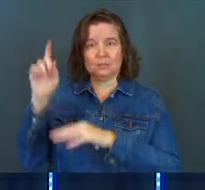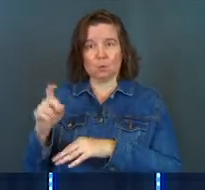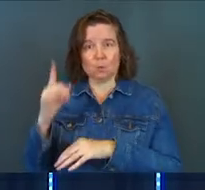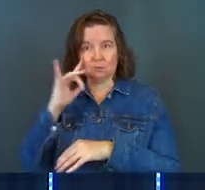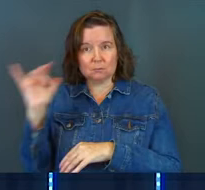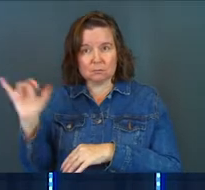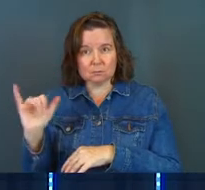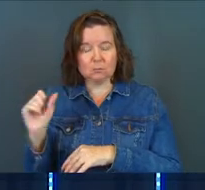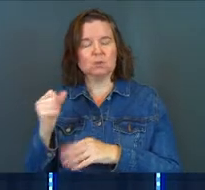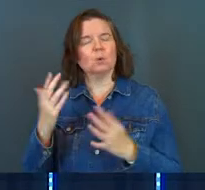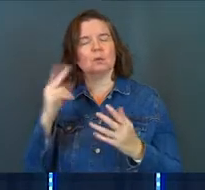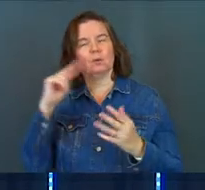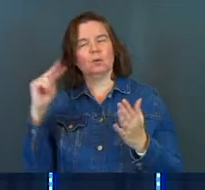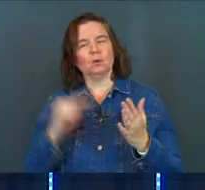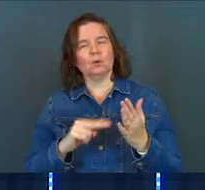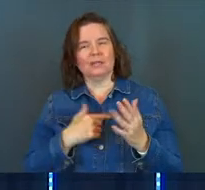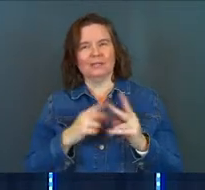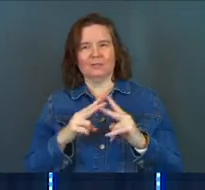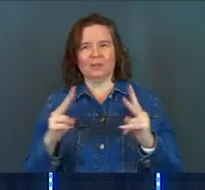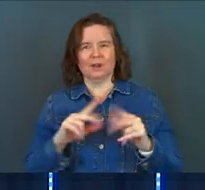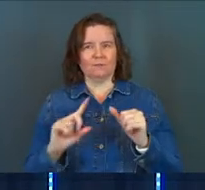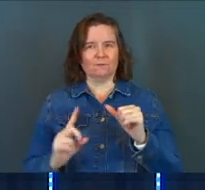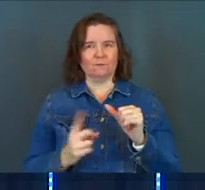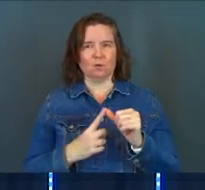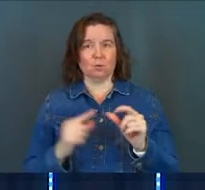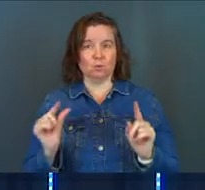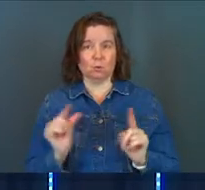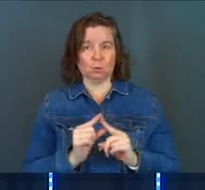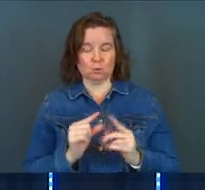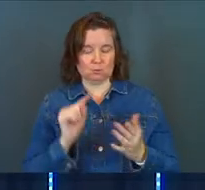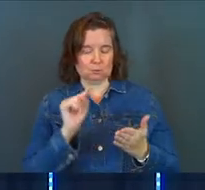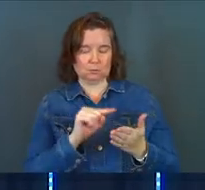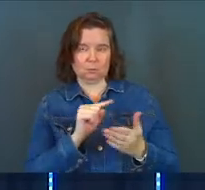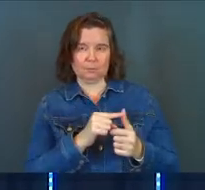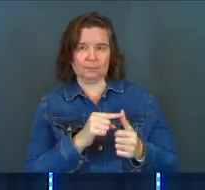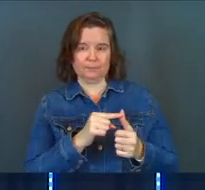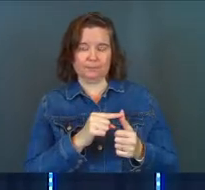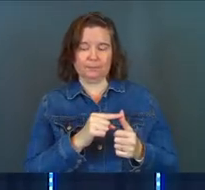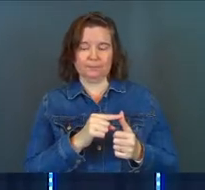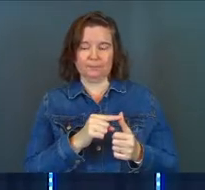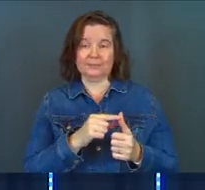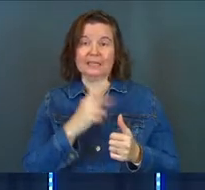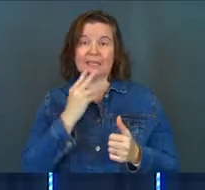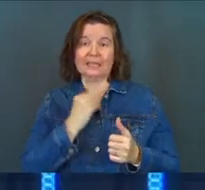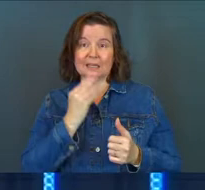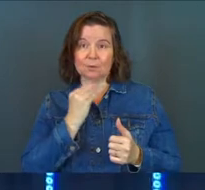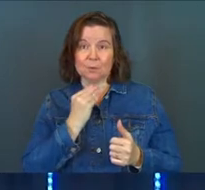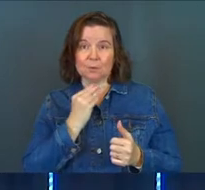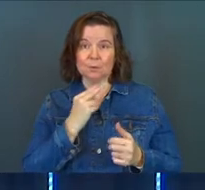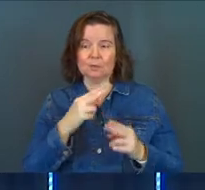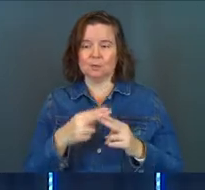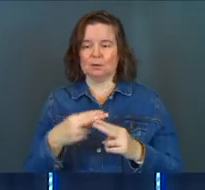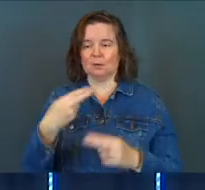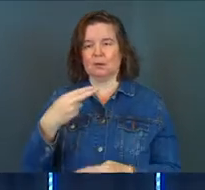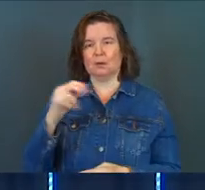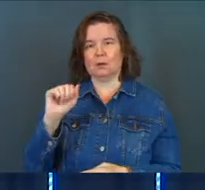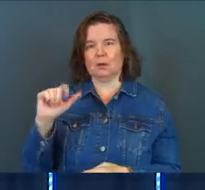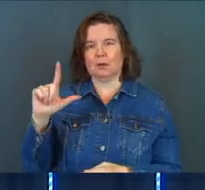supposed to be. So let's look at this very first word in the Hebrew. It's